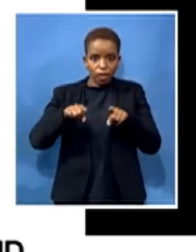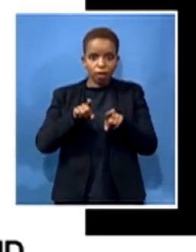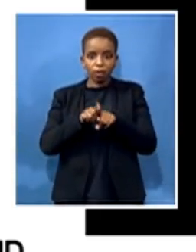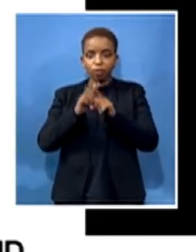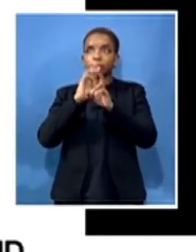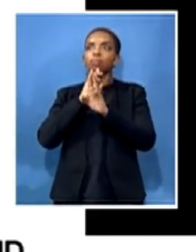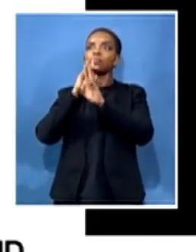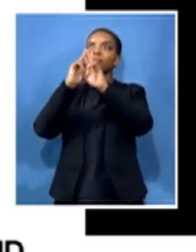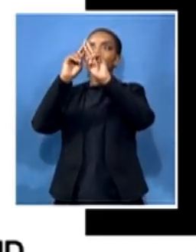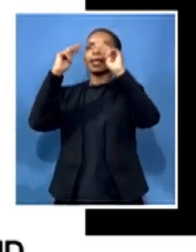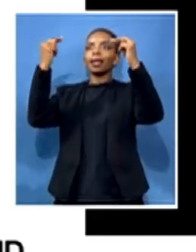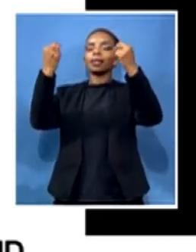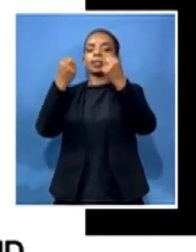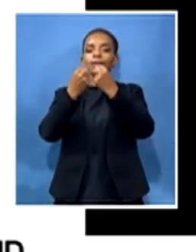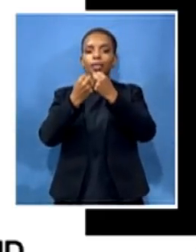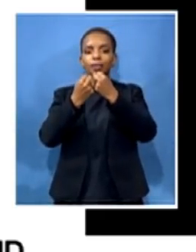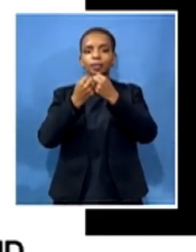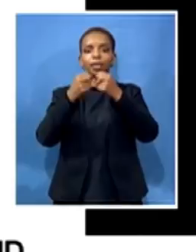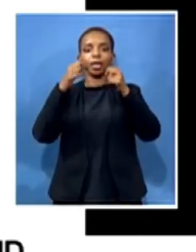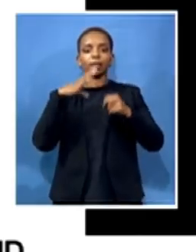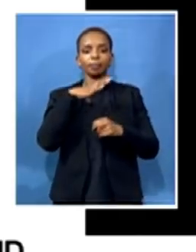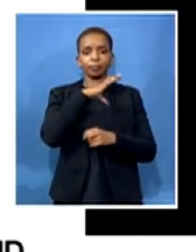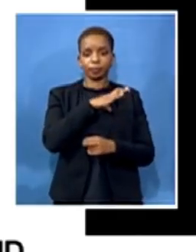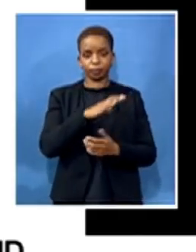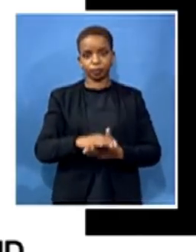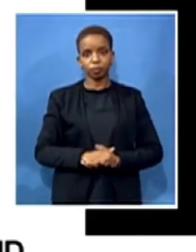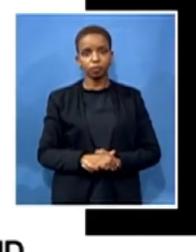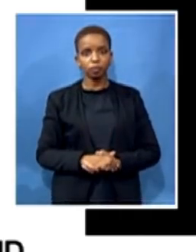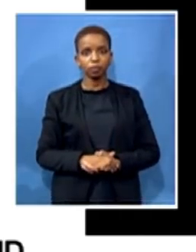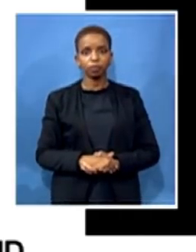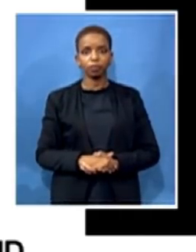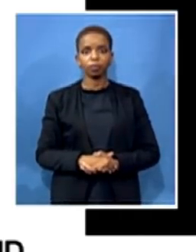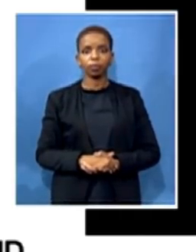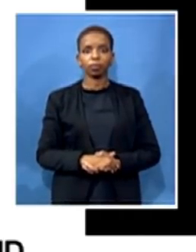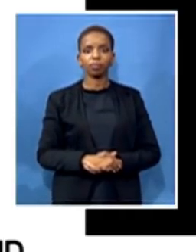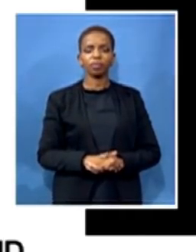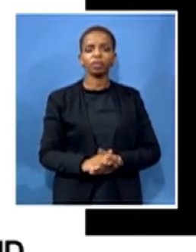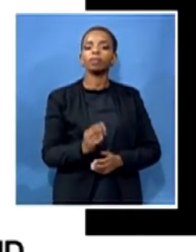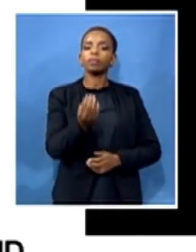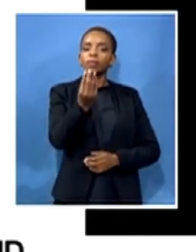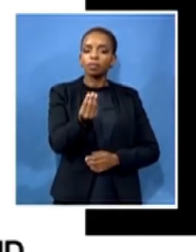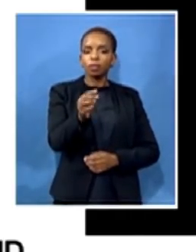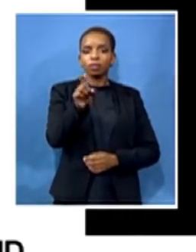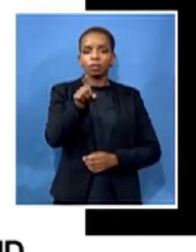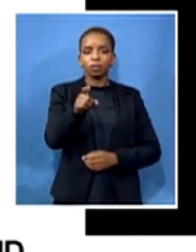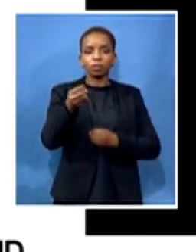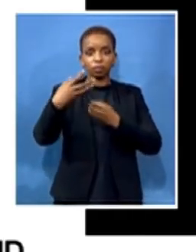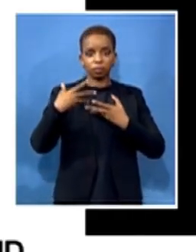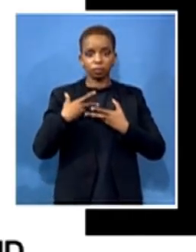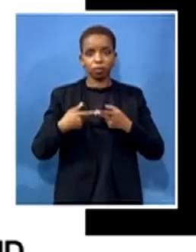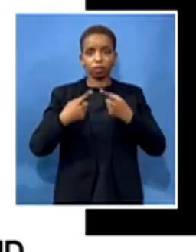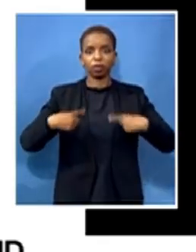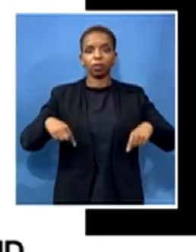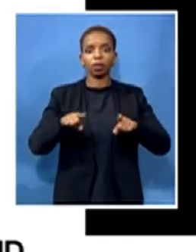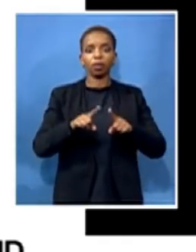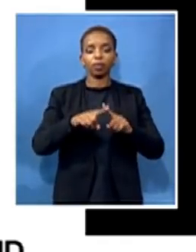And we have a dashboard that gives us pretty much what happens according to